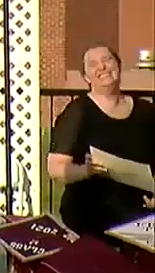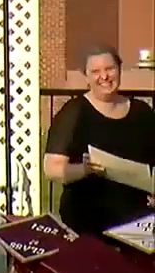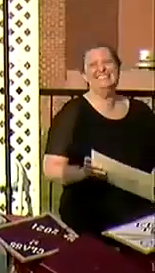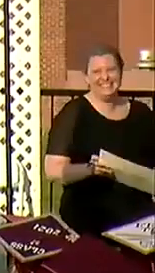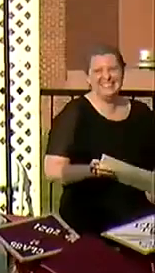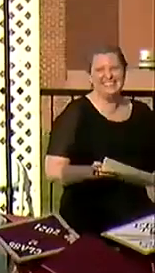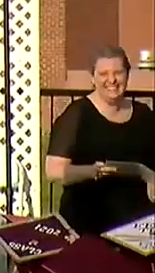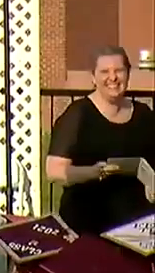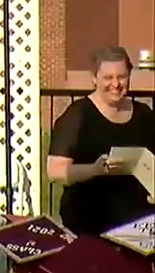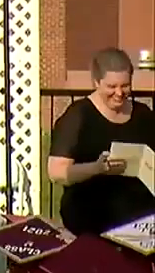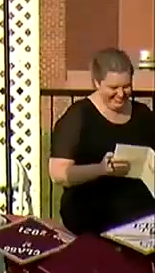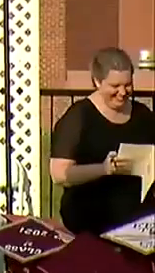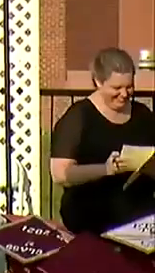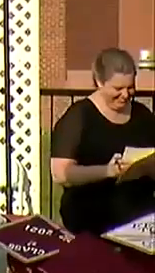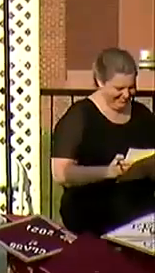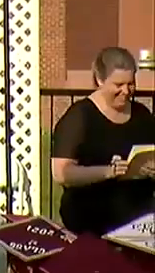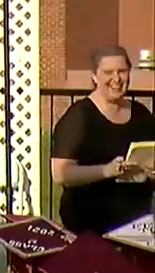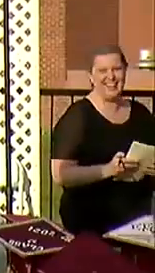James Bryant Akatura.